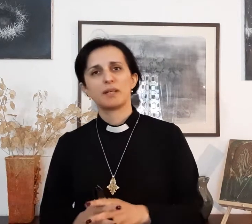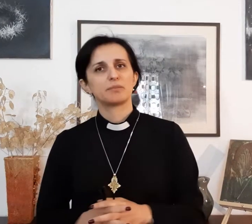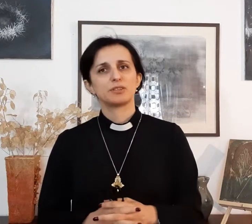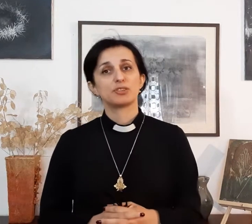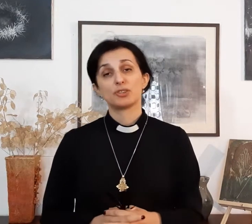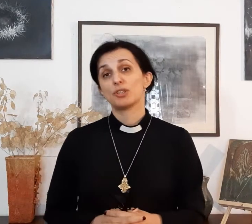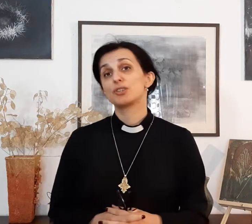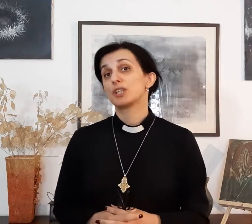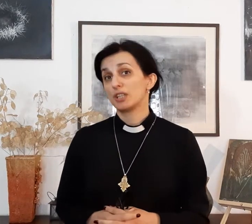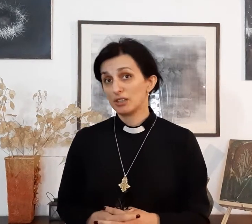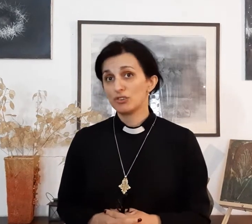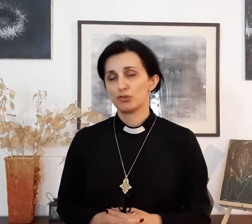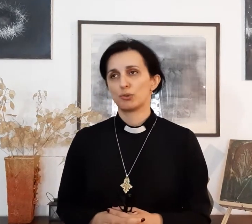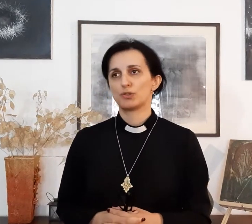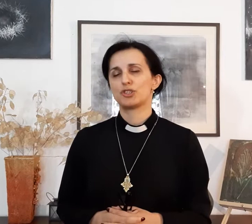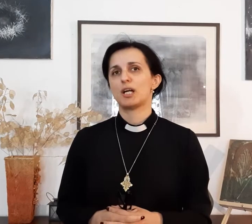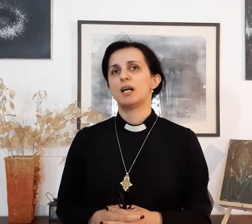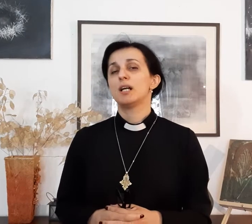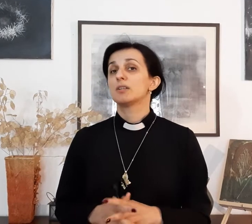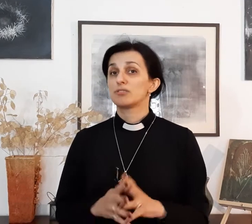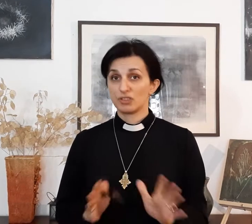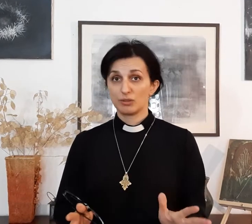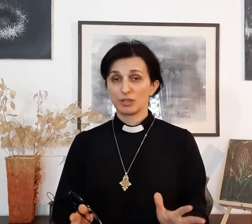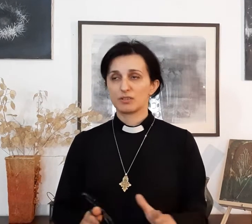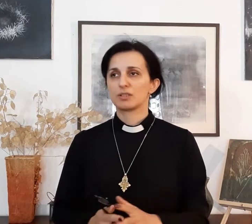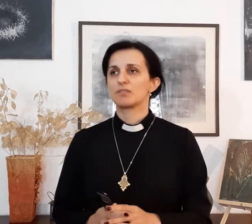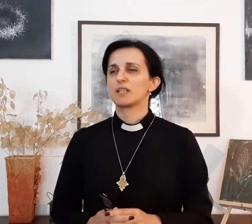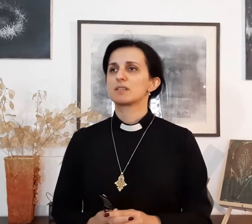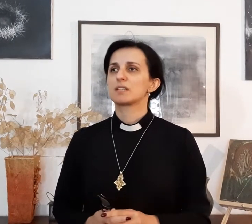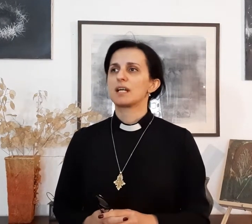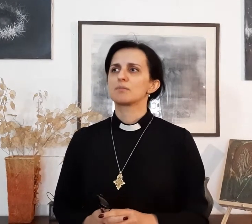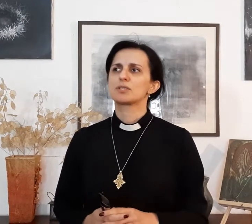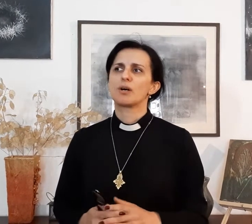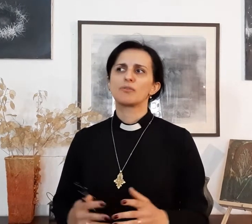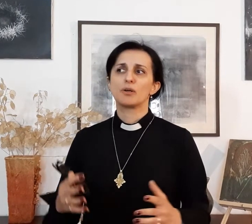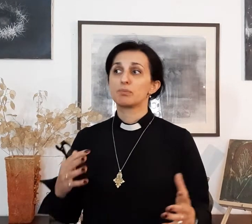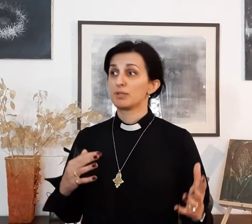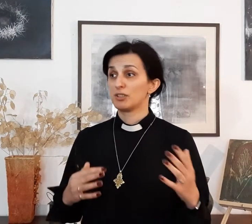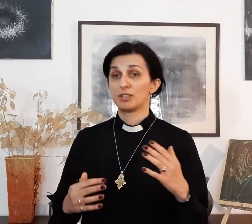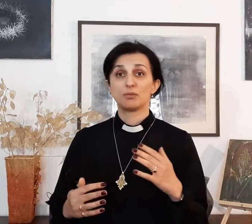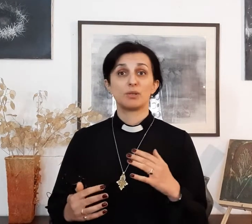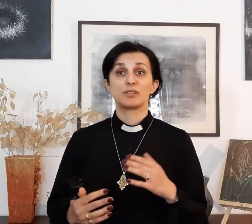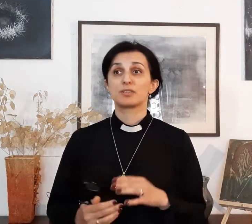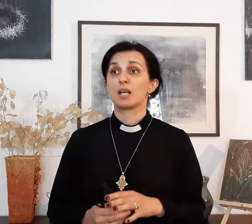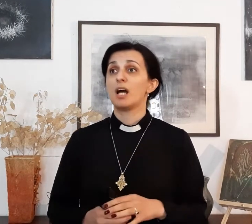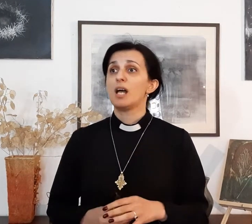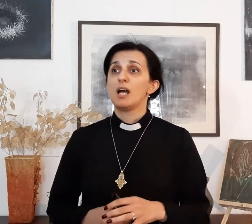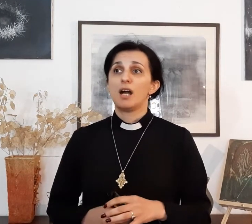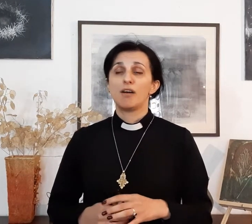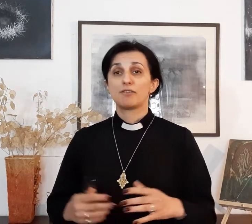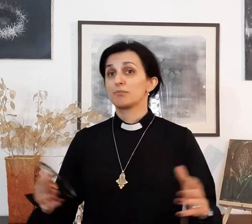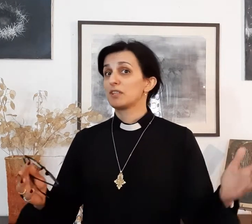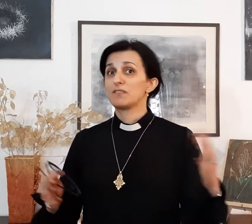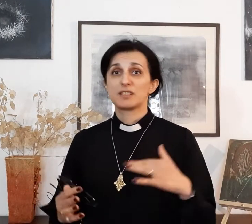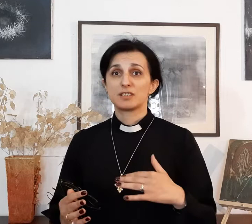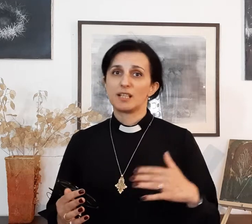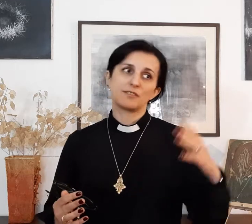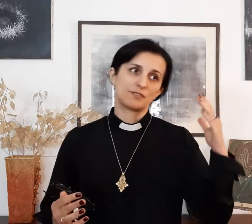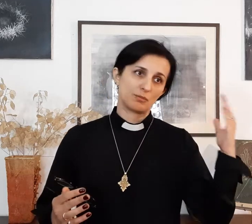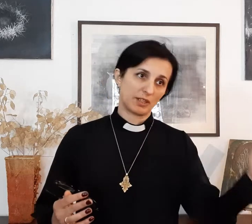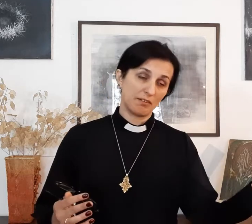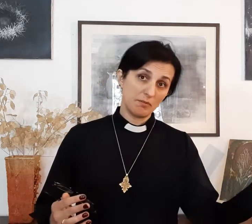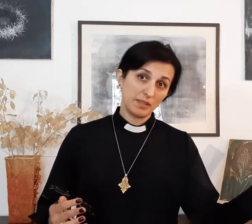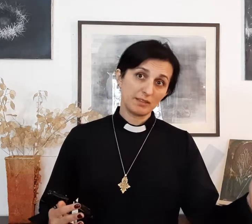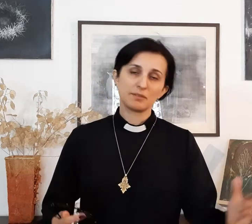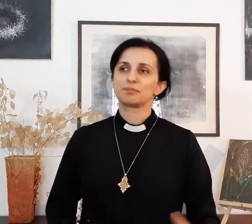minority Baptist church in Georgia during Soviet time. So the oppression was from different sides,